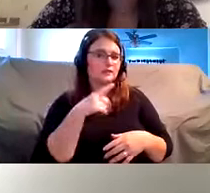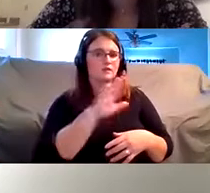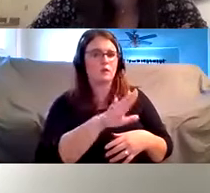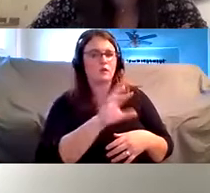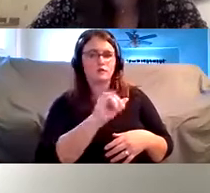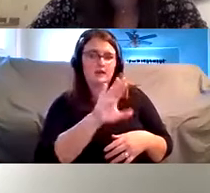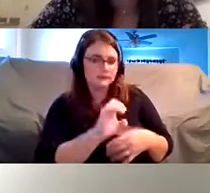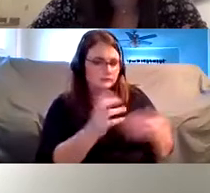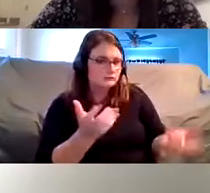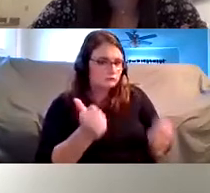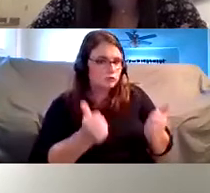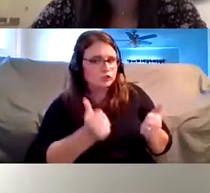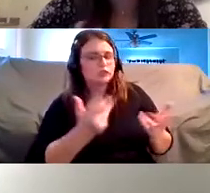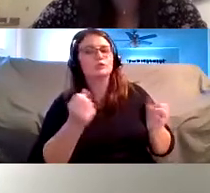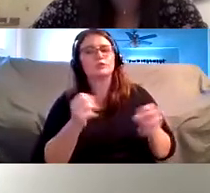these situations.